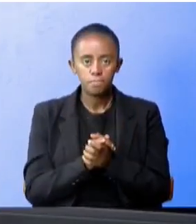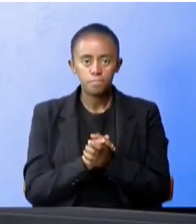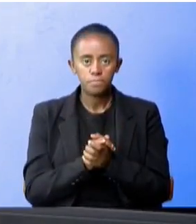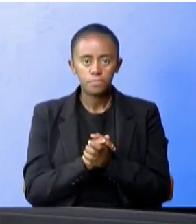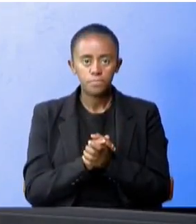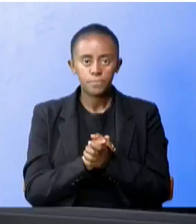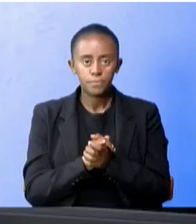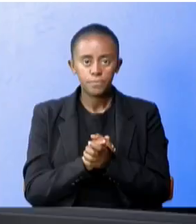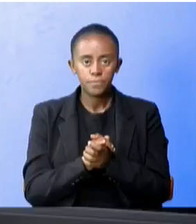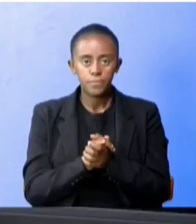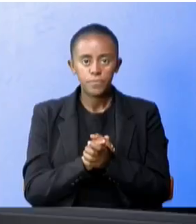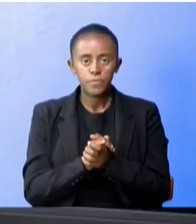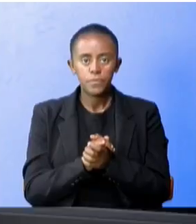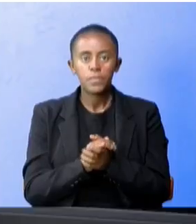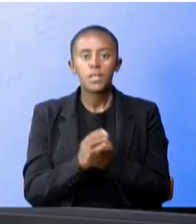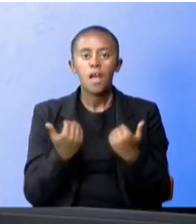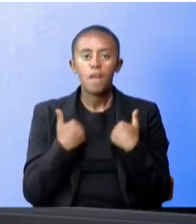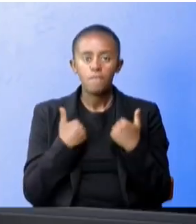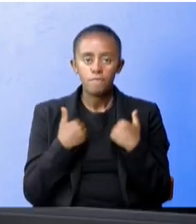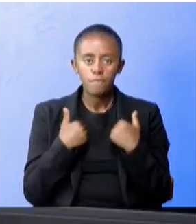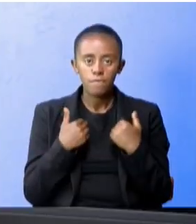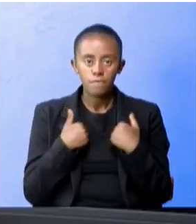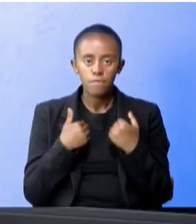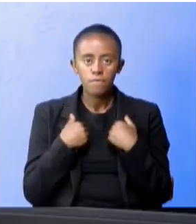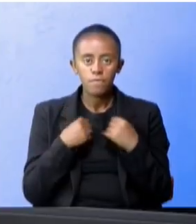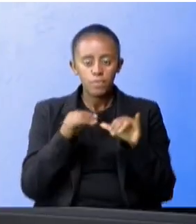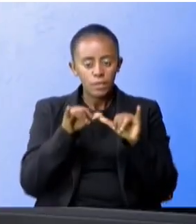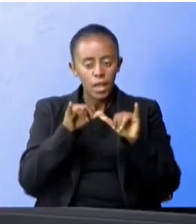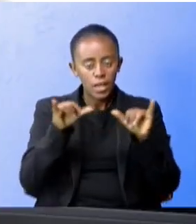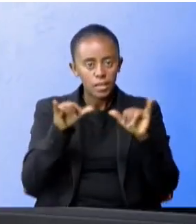Means having identical